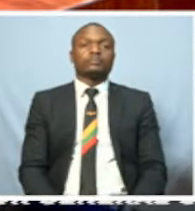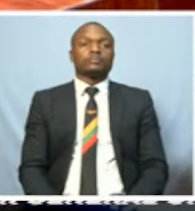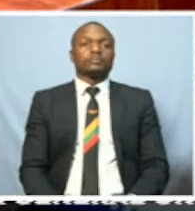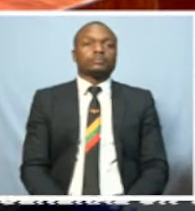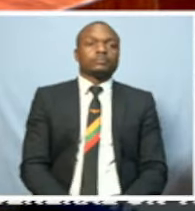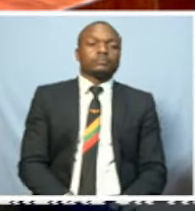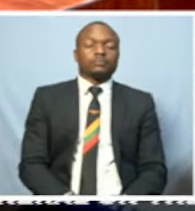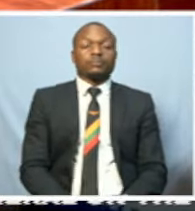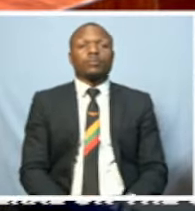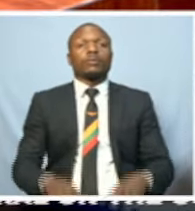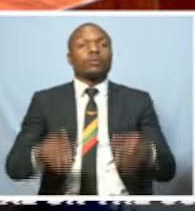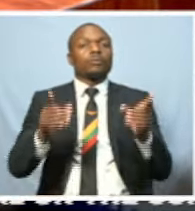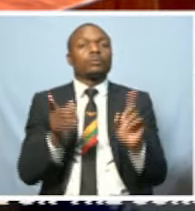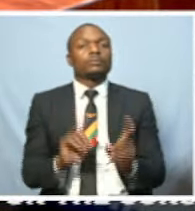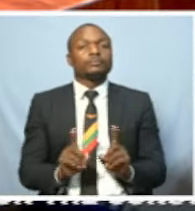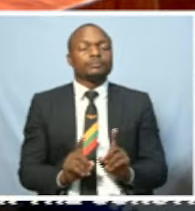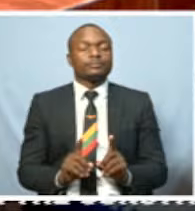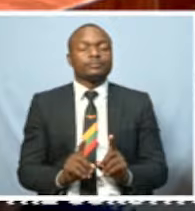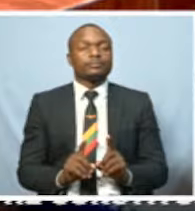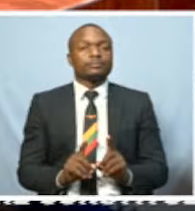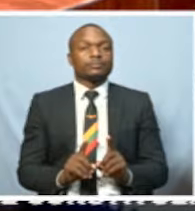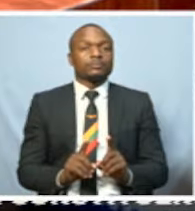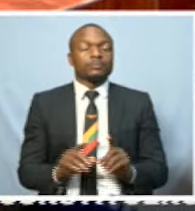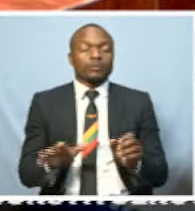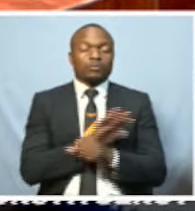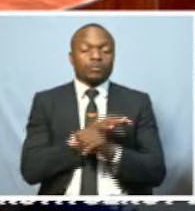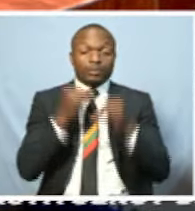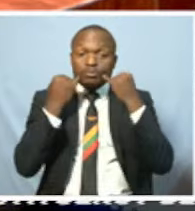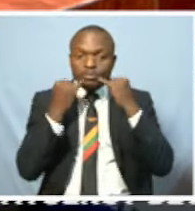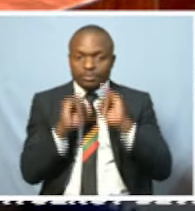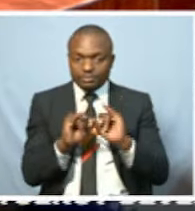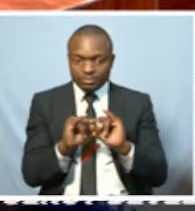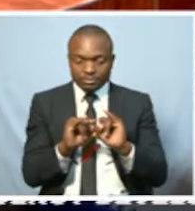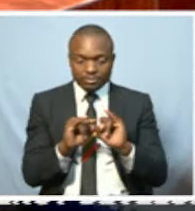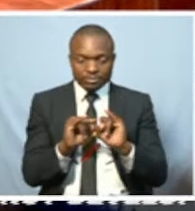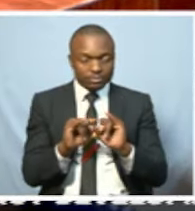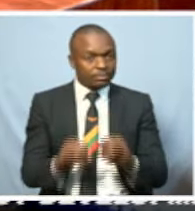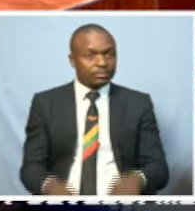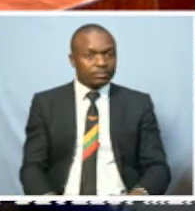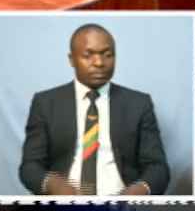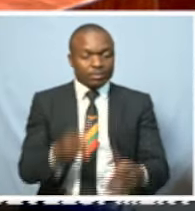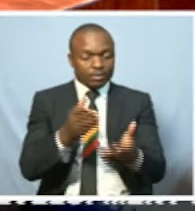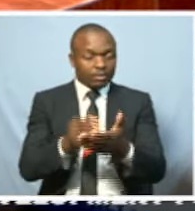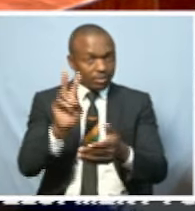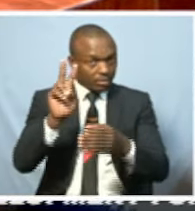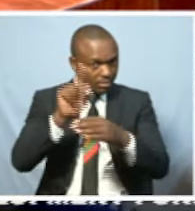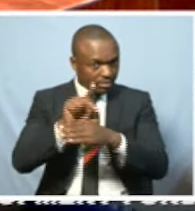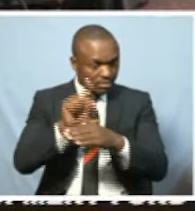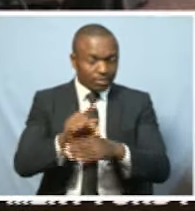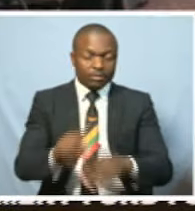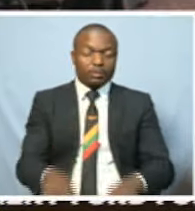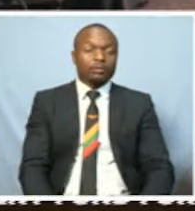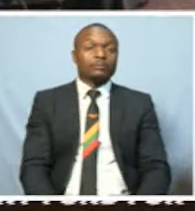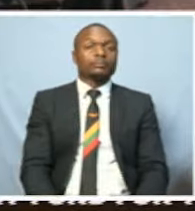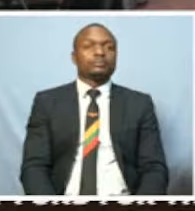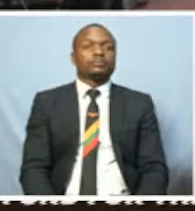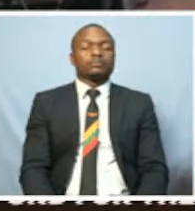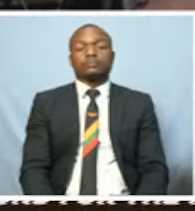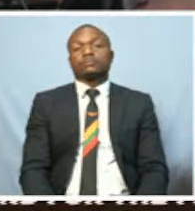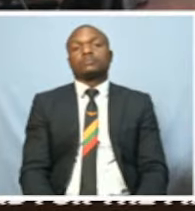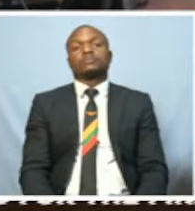Where are the bid details for these 2 projects?